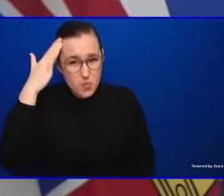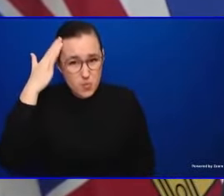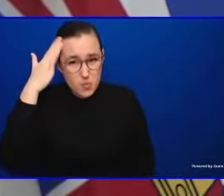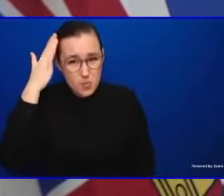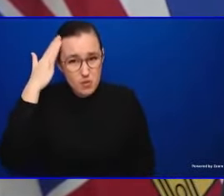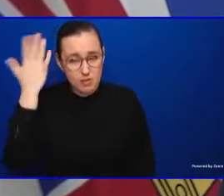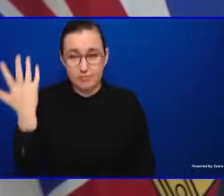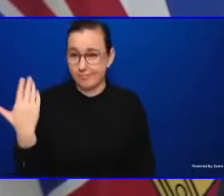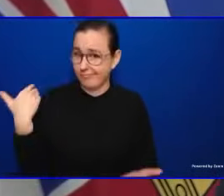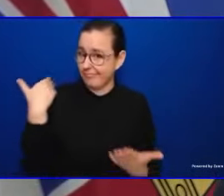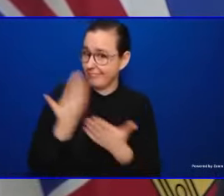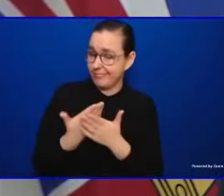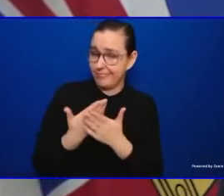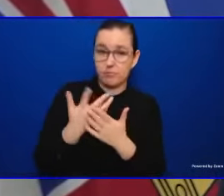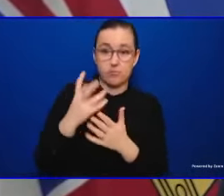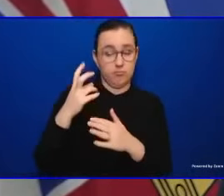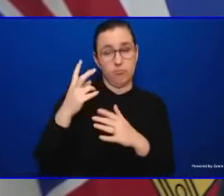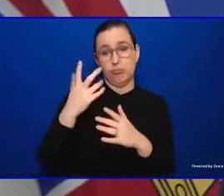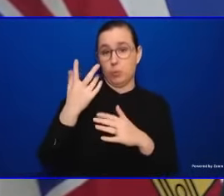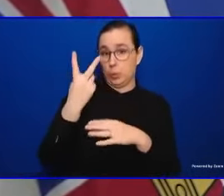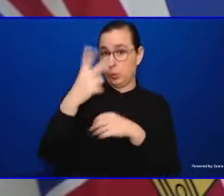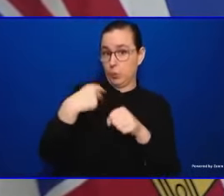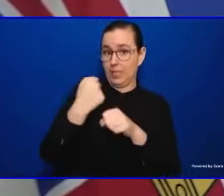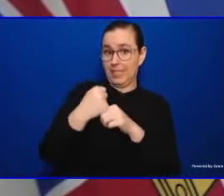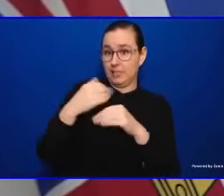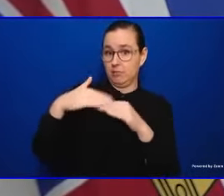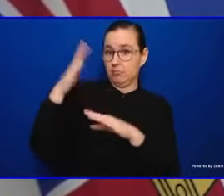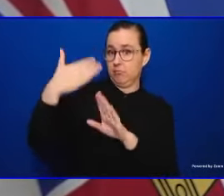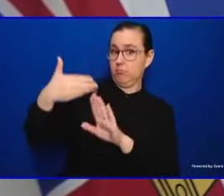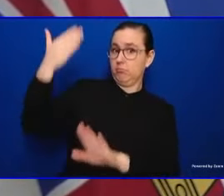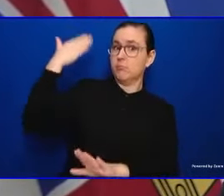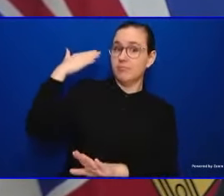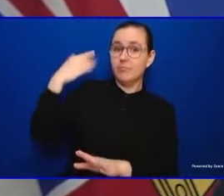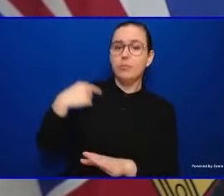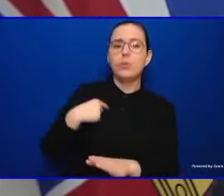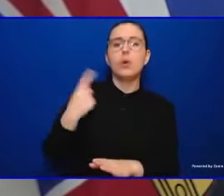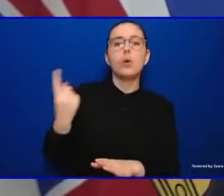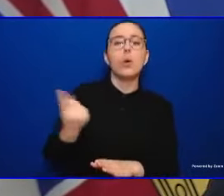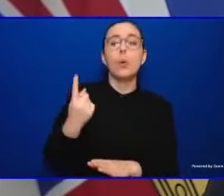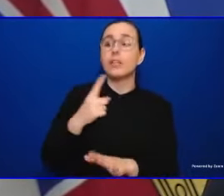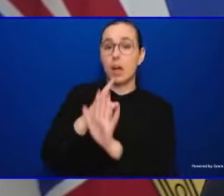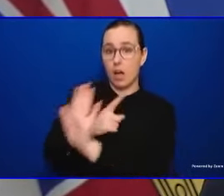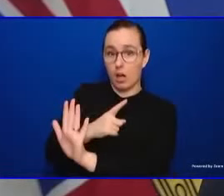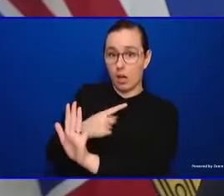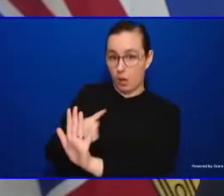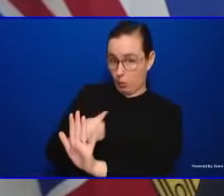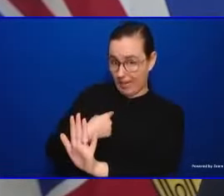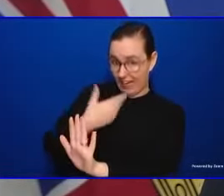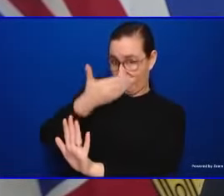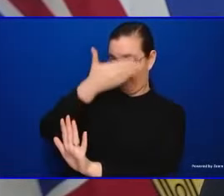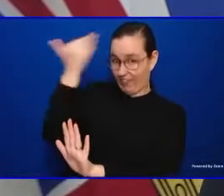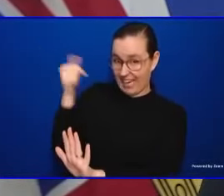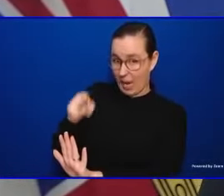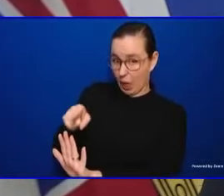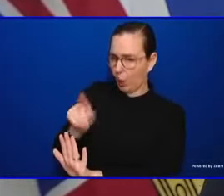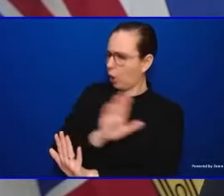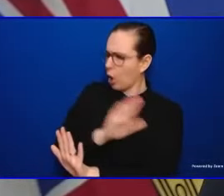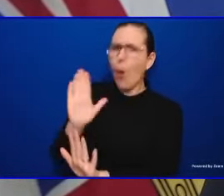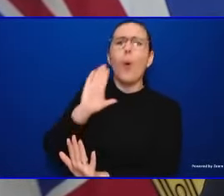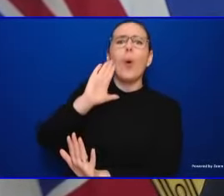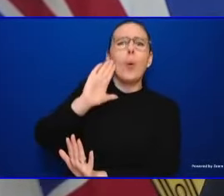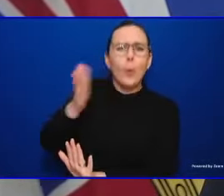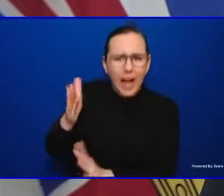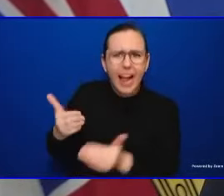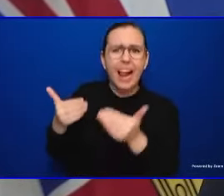we said, you are not forgotten. Right then we said, we will get you your surgery. And that is exactly what we